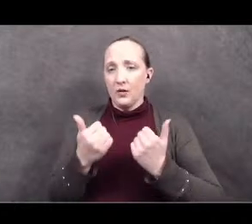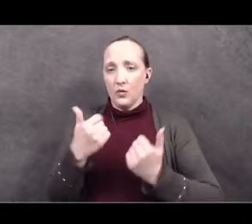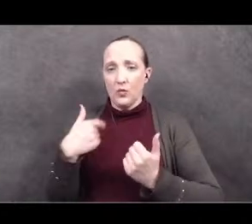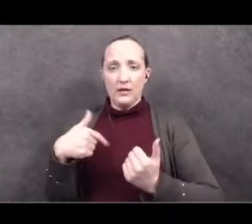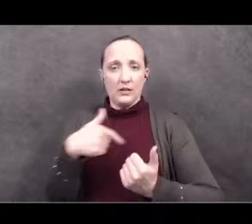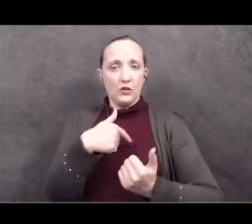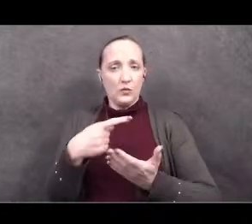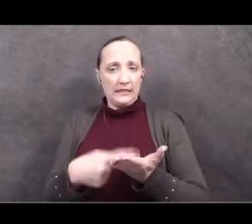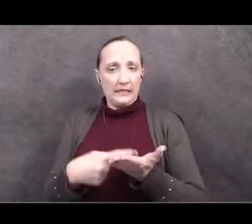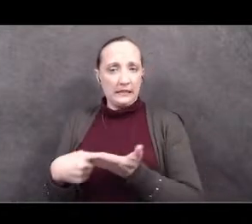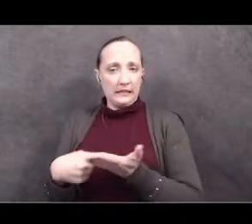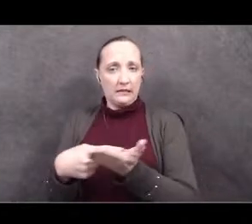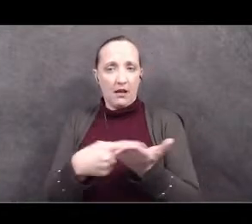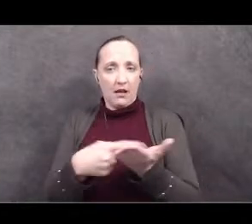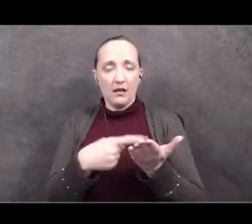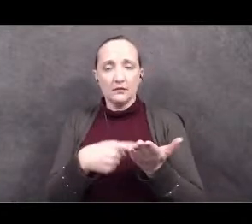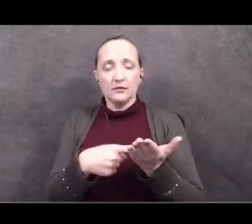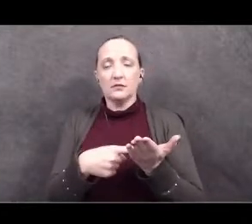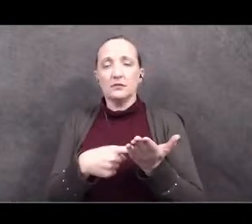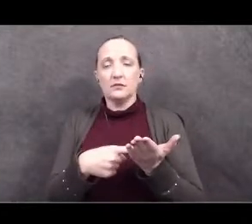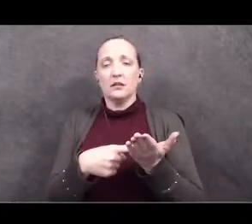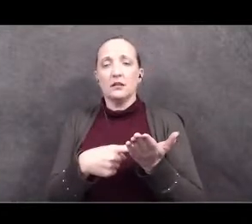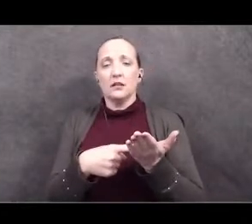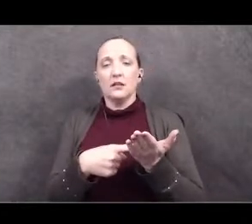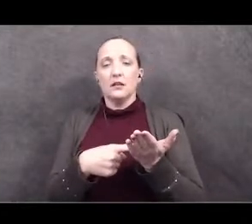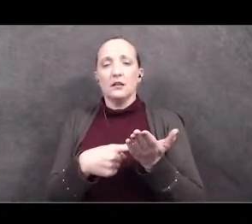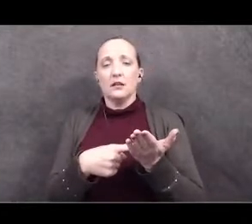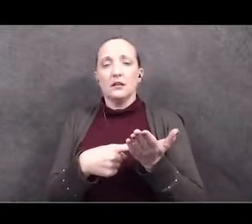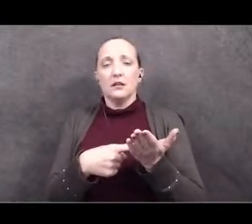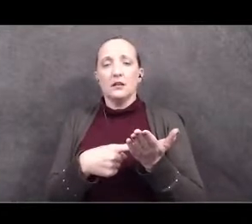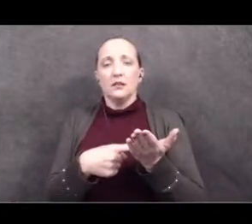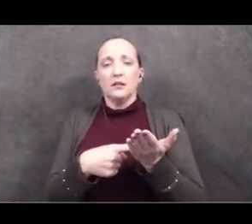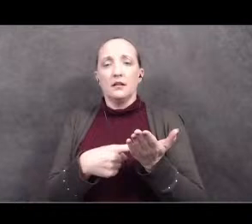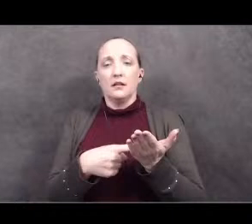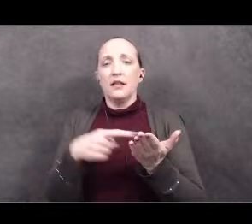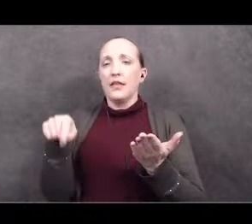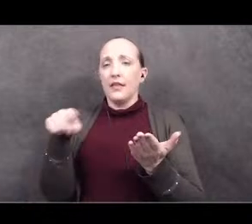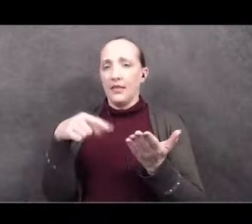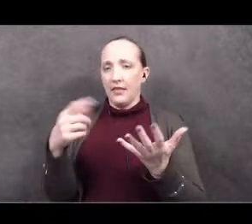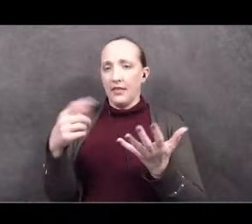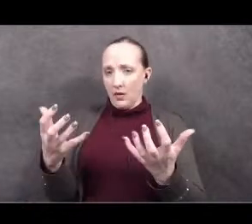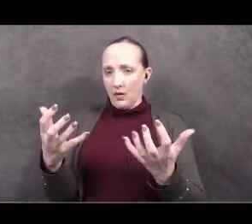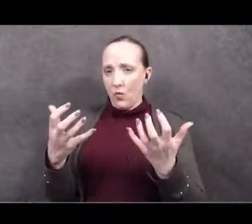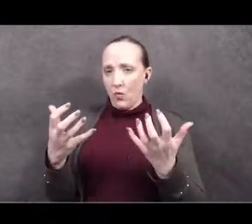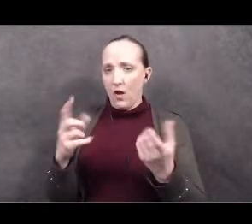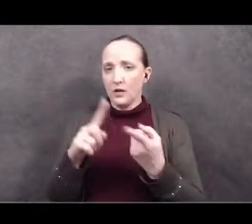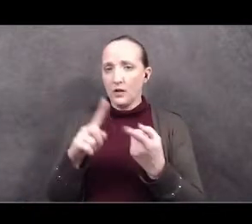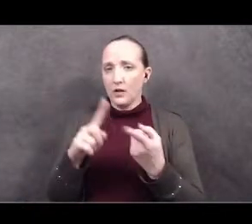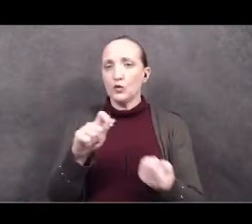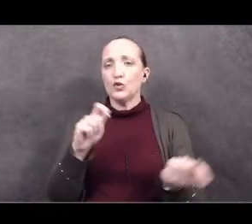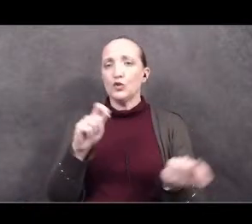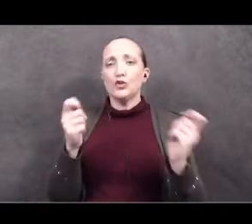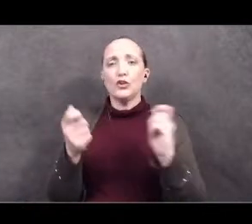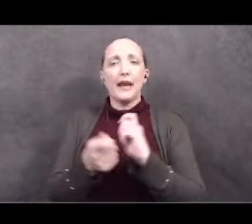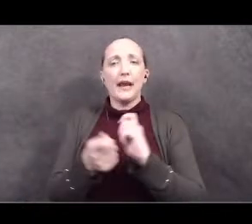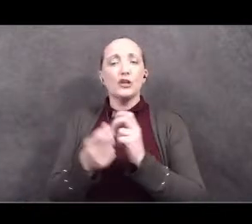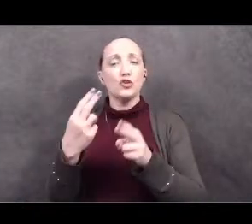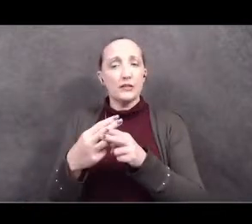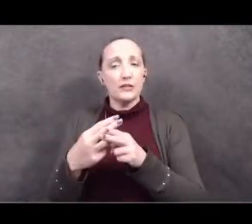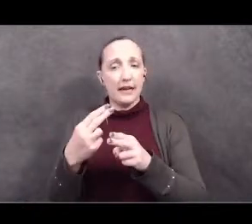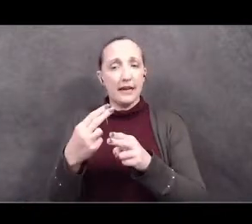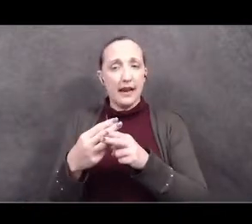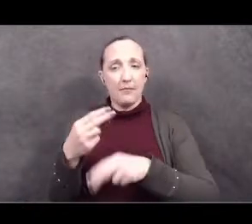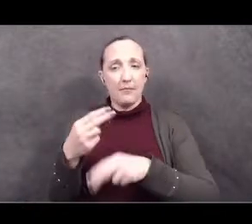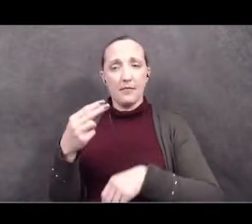discussed um was that uh they uh wanted to uh change the name of the cryrop